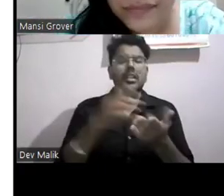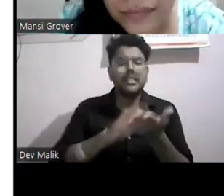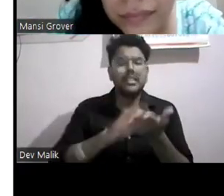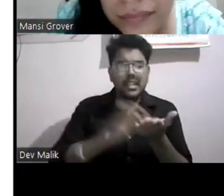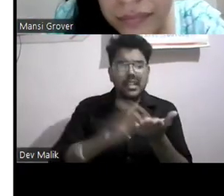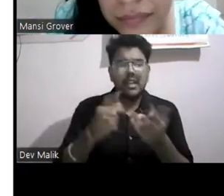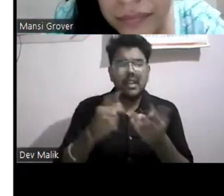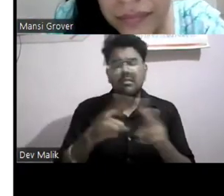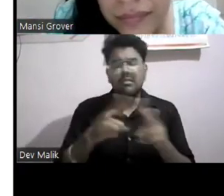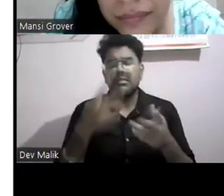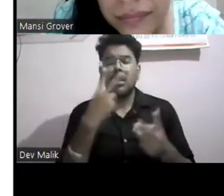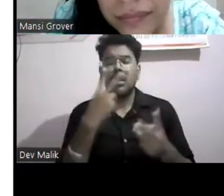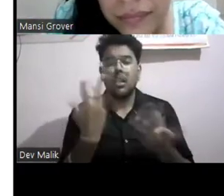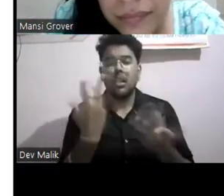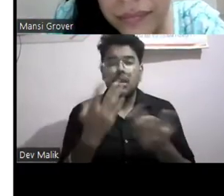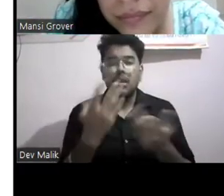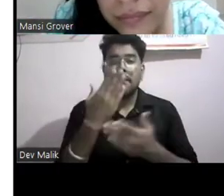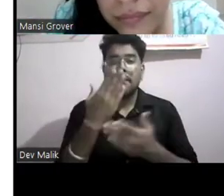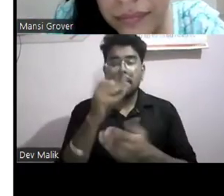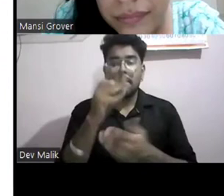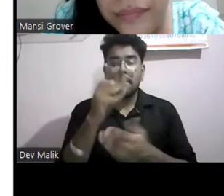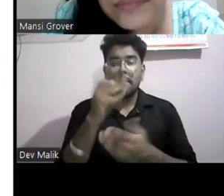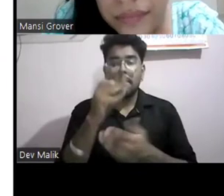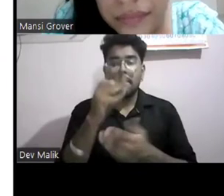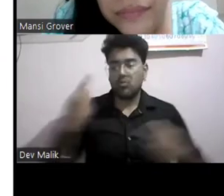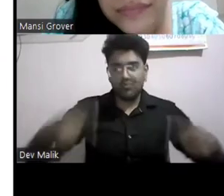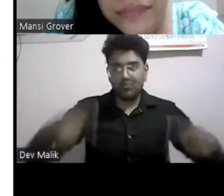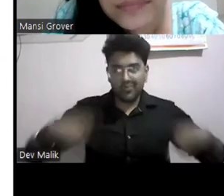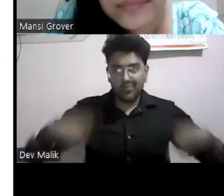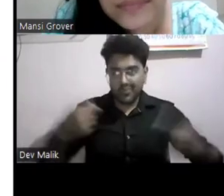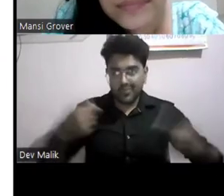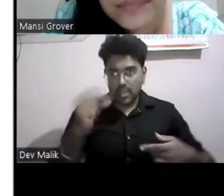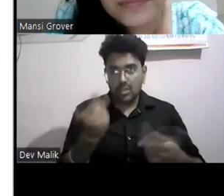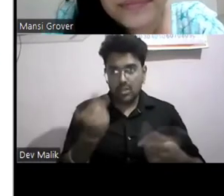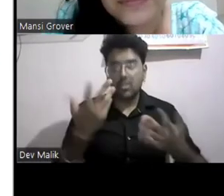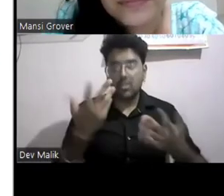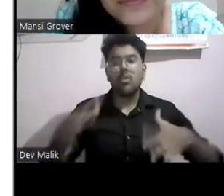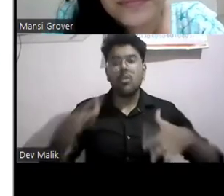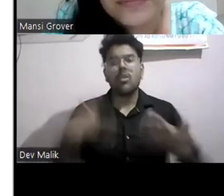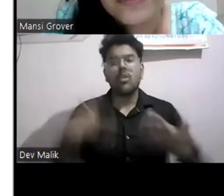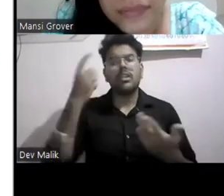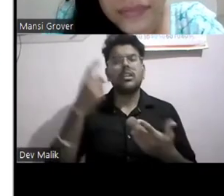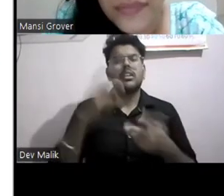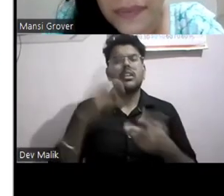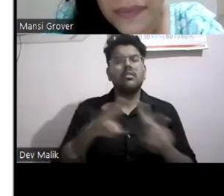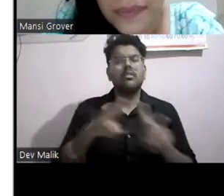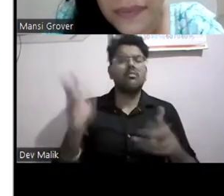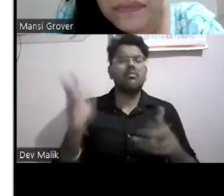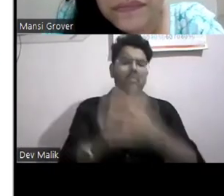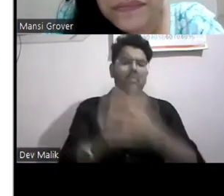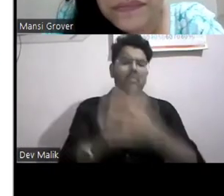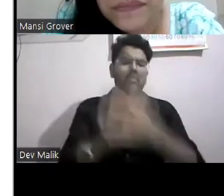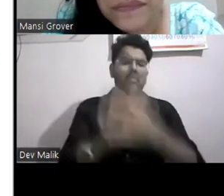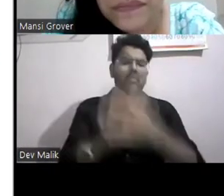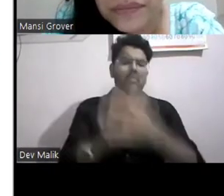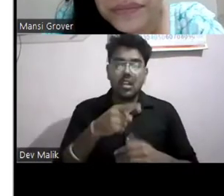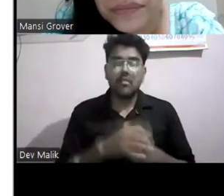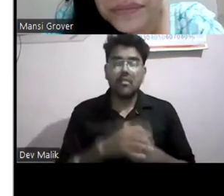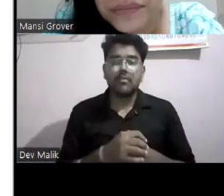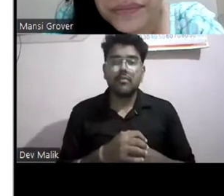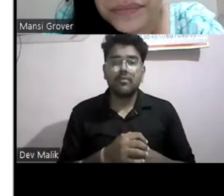are even on wheelchair, or they have some kind of a psychomotor disabilities. They are always put